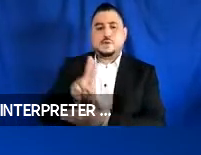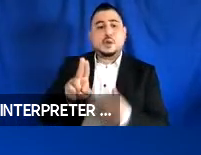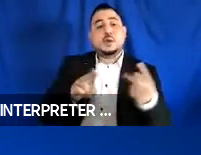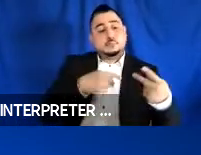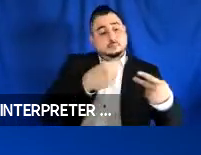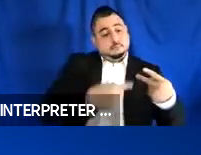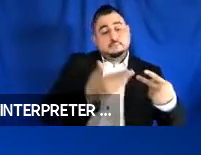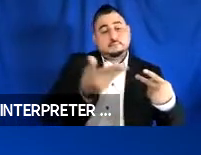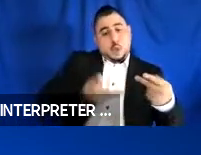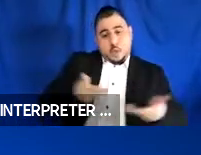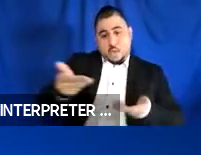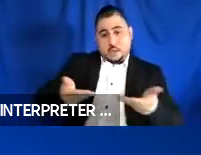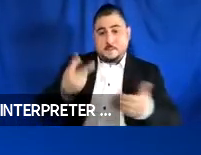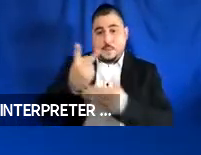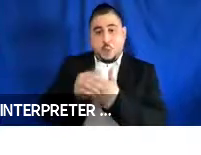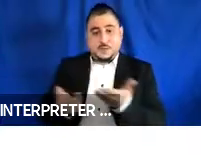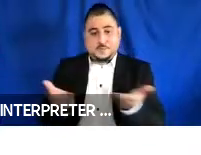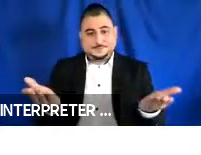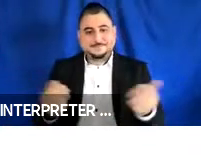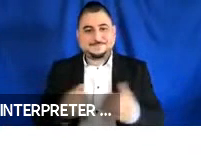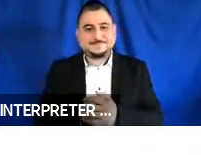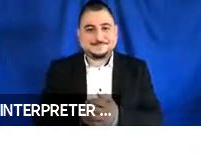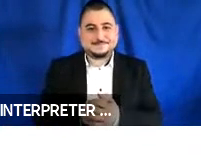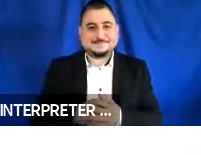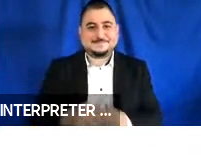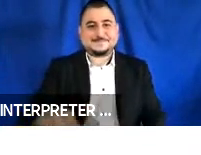Lubin, welcome.